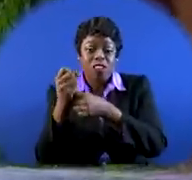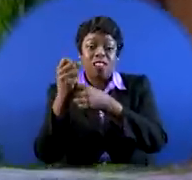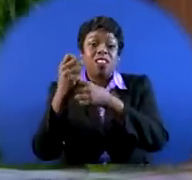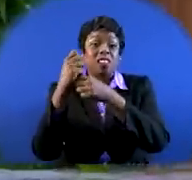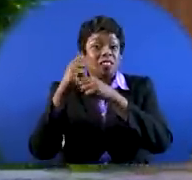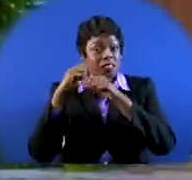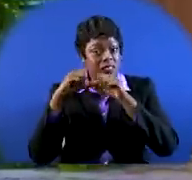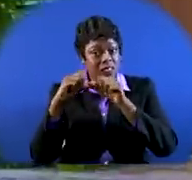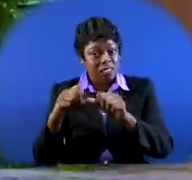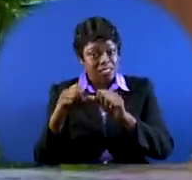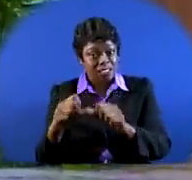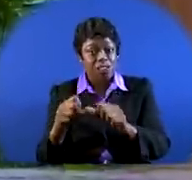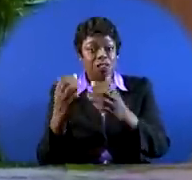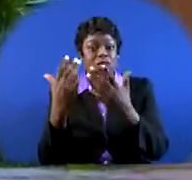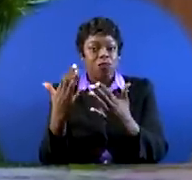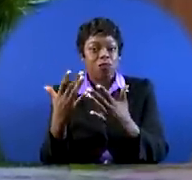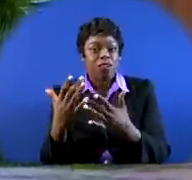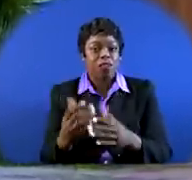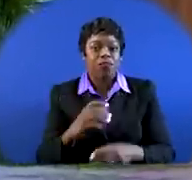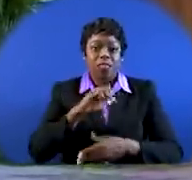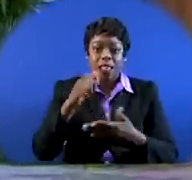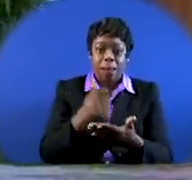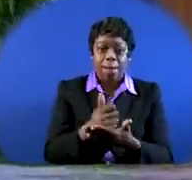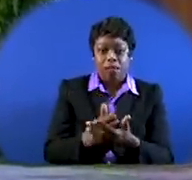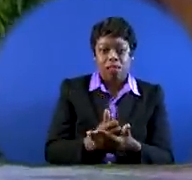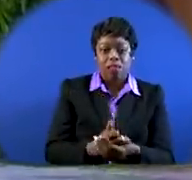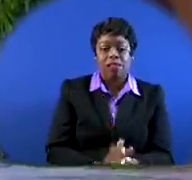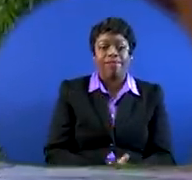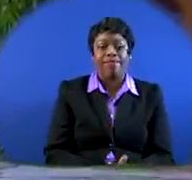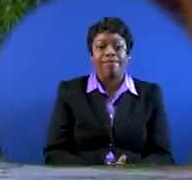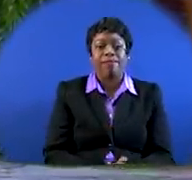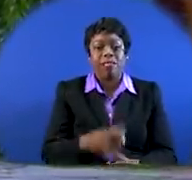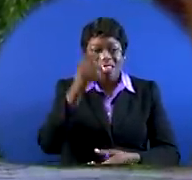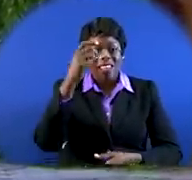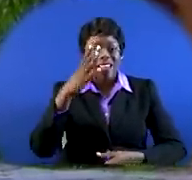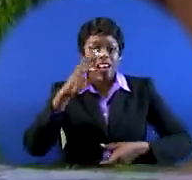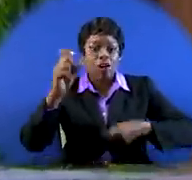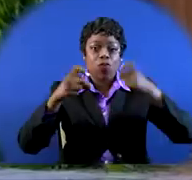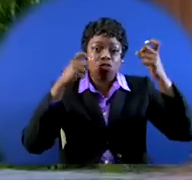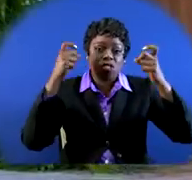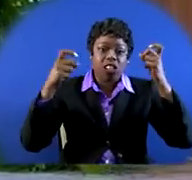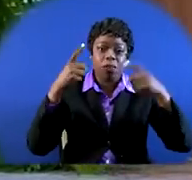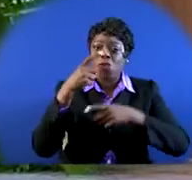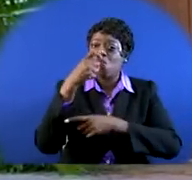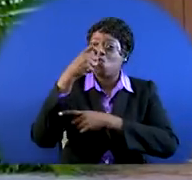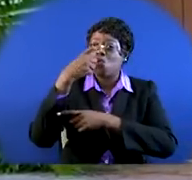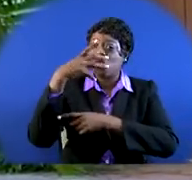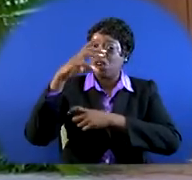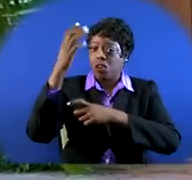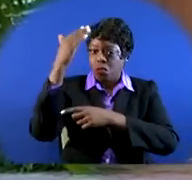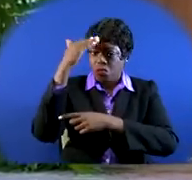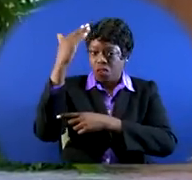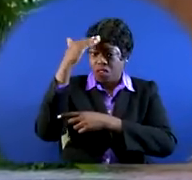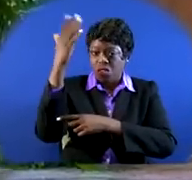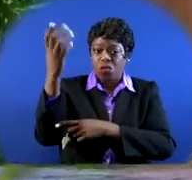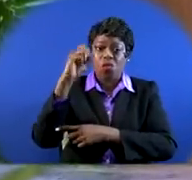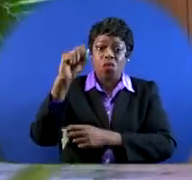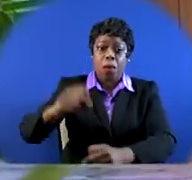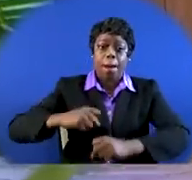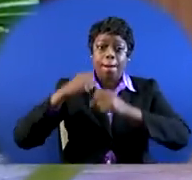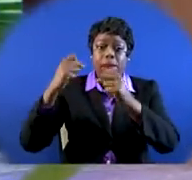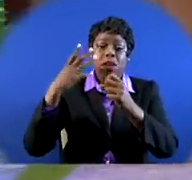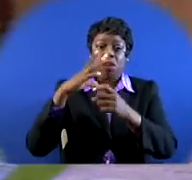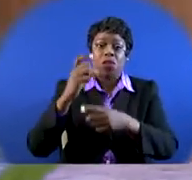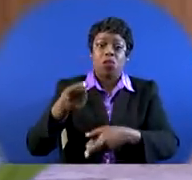Amen. God, we celebrate who you are. We acknowledge your power and your might. We declare, Lord God,